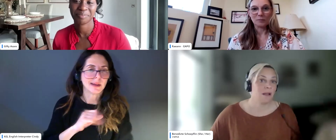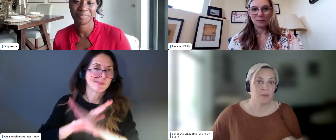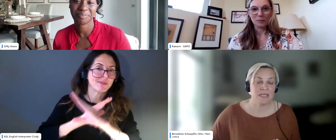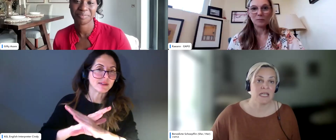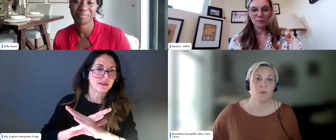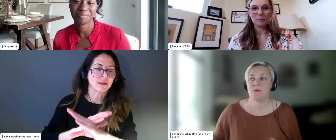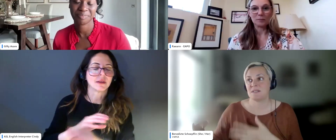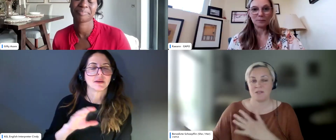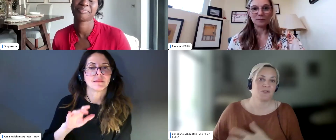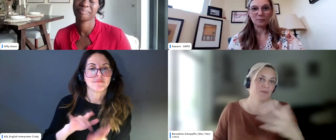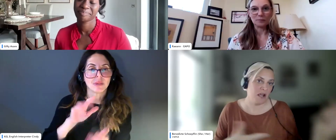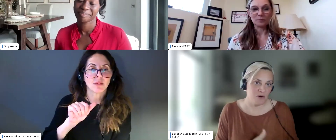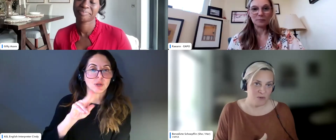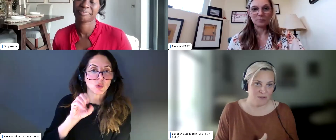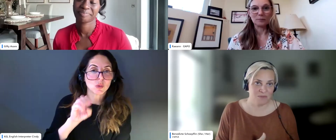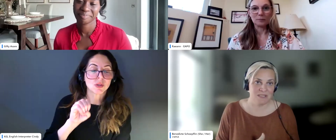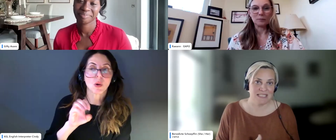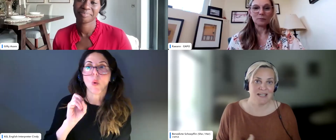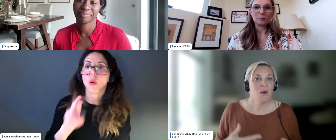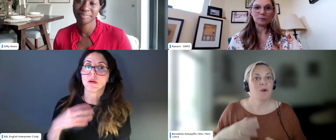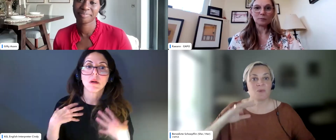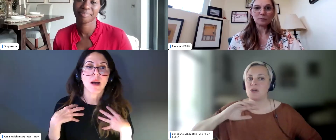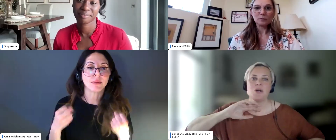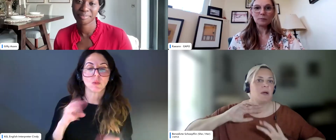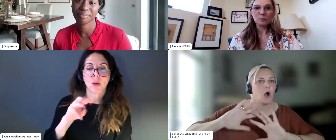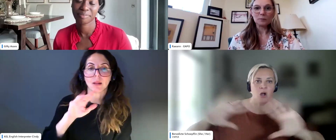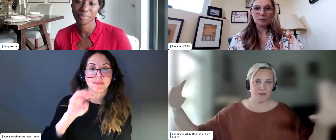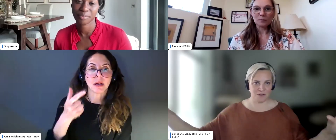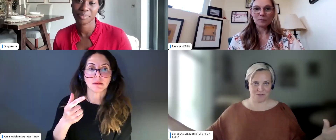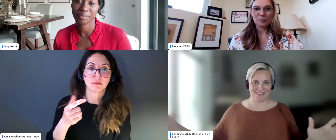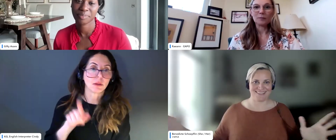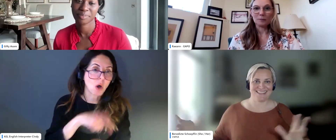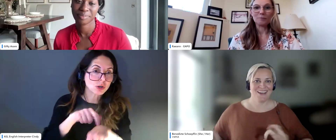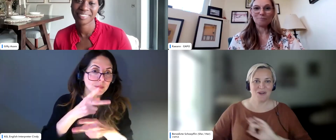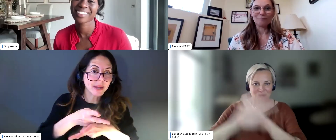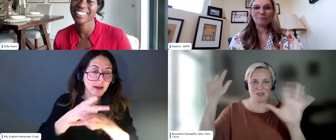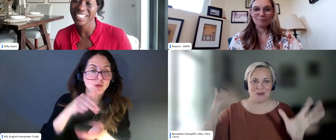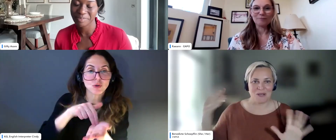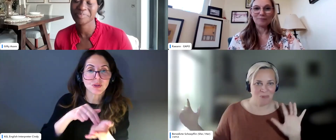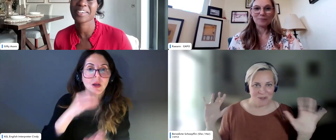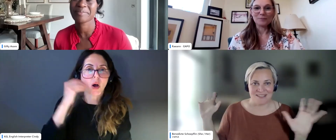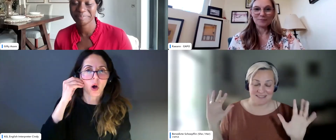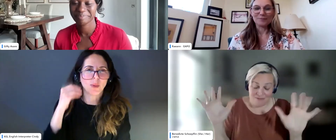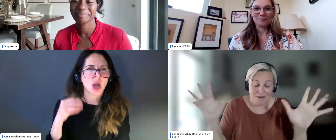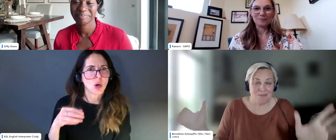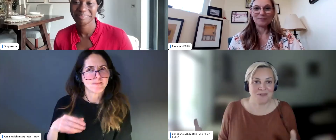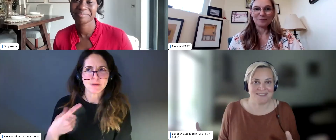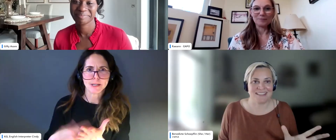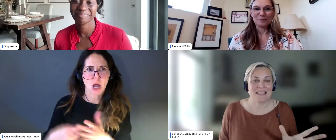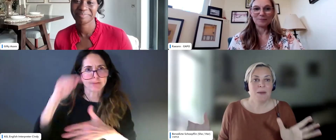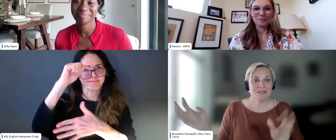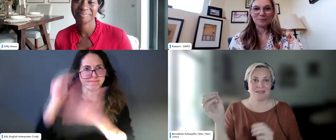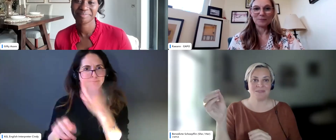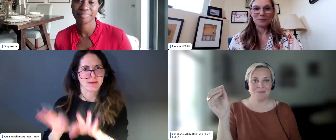or well-being, whether it's in long-term care or in the community, where we talk about all the other things, all the bigger, important, very important